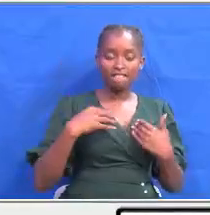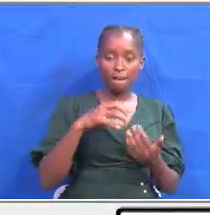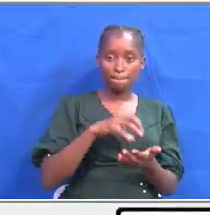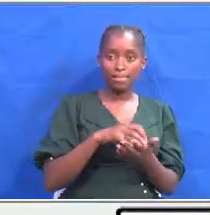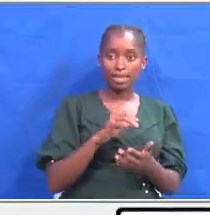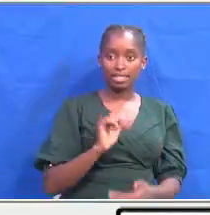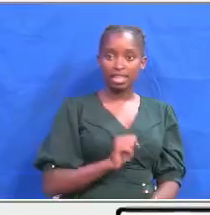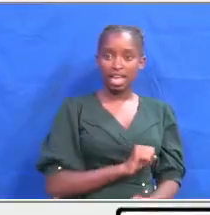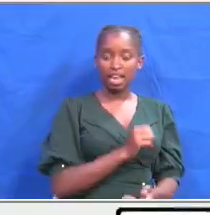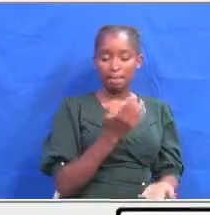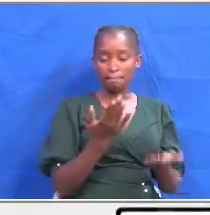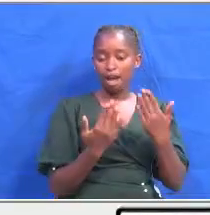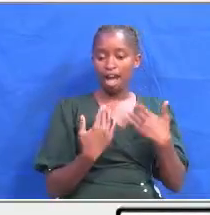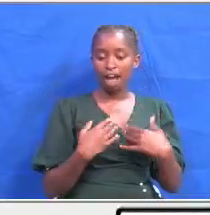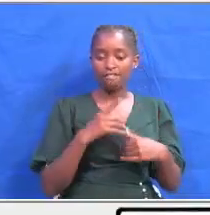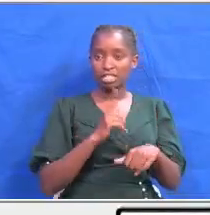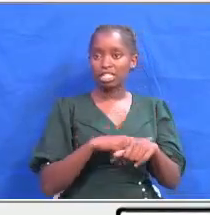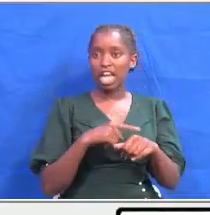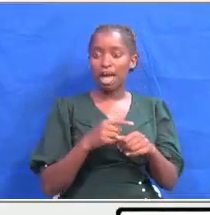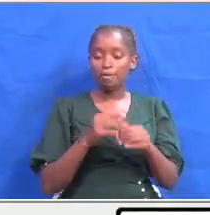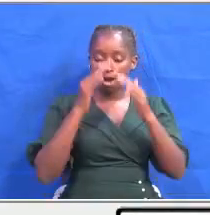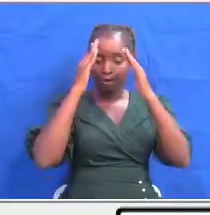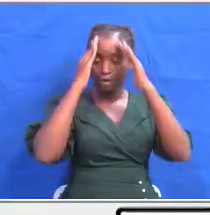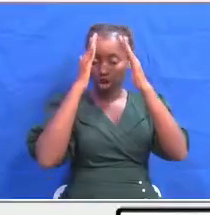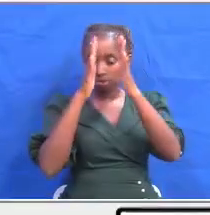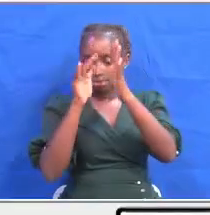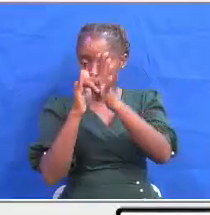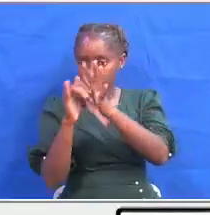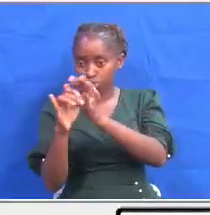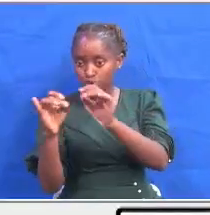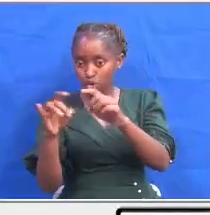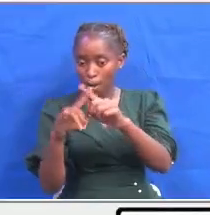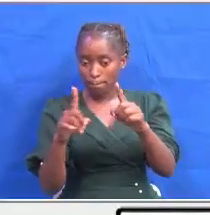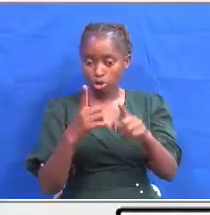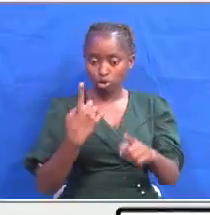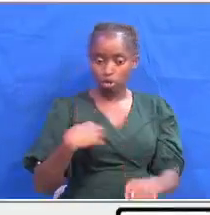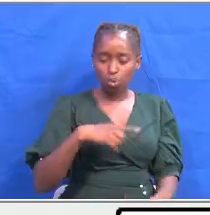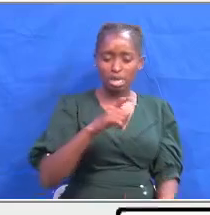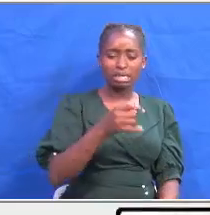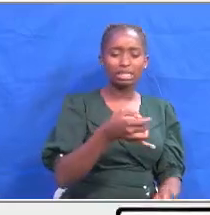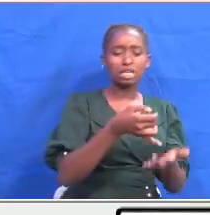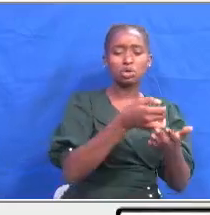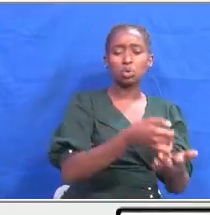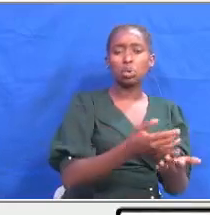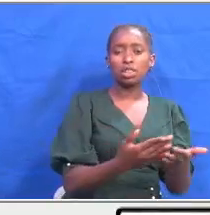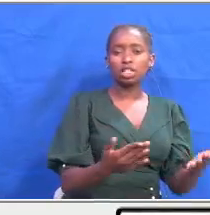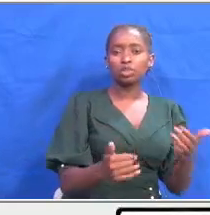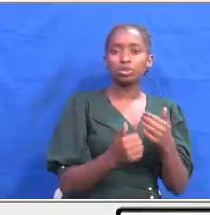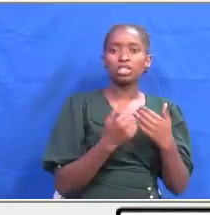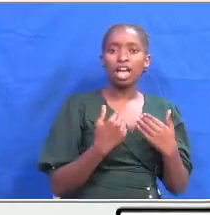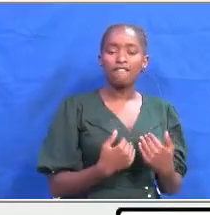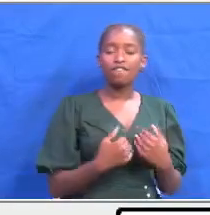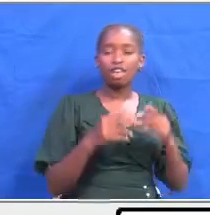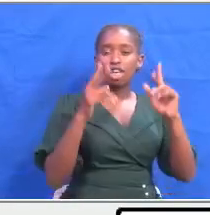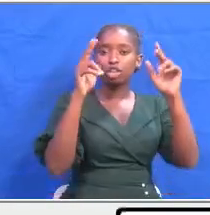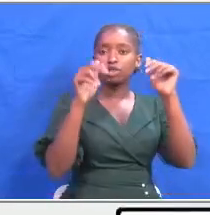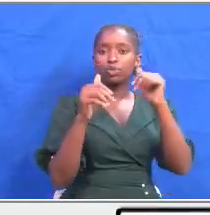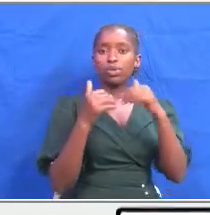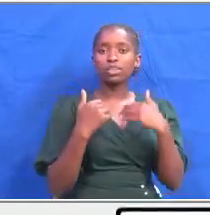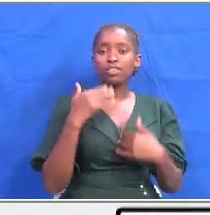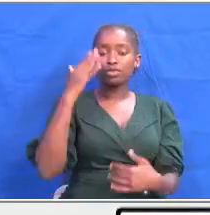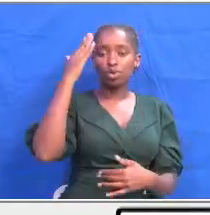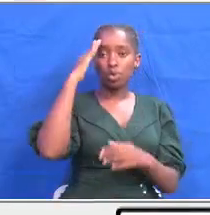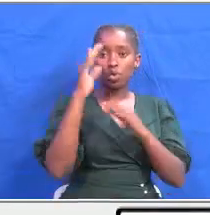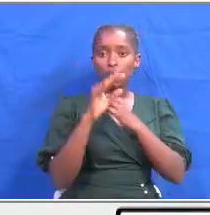time to go into all that, let us not bring in sort of non-issues, trying to whip